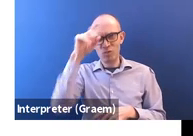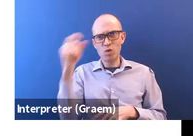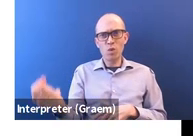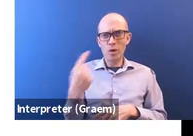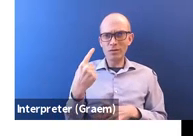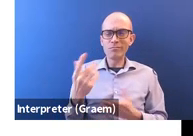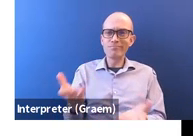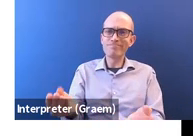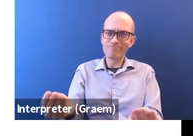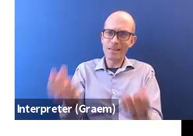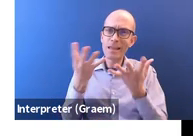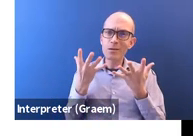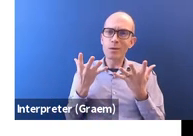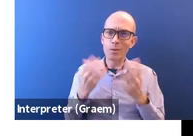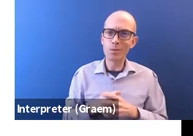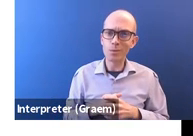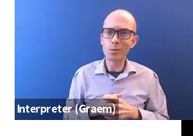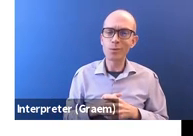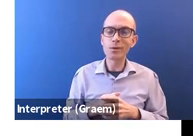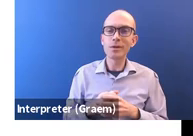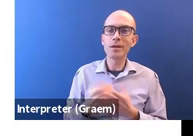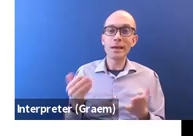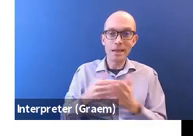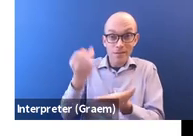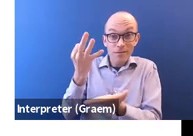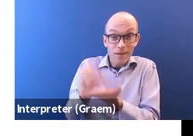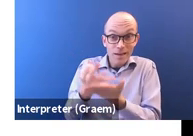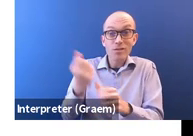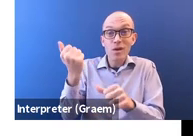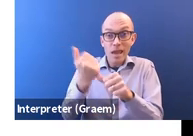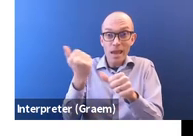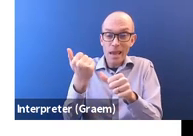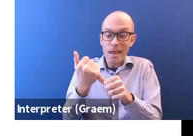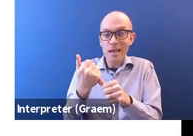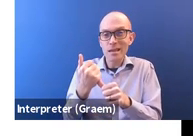in the financial aid sprinkles into us. We got a big